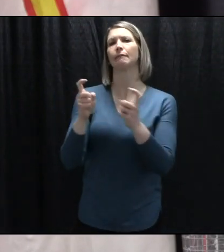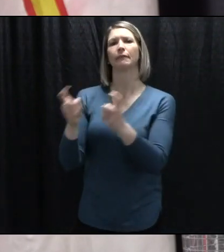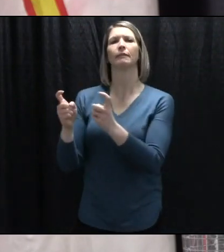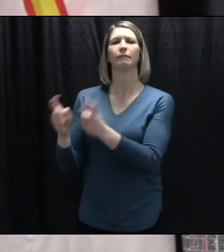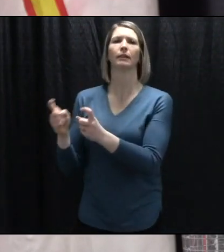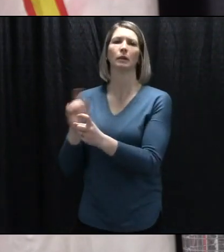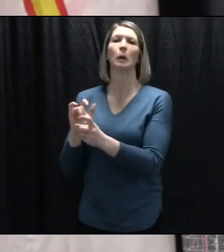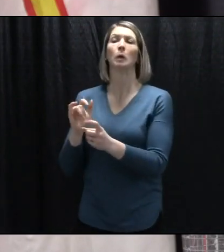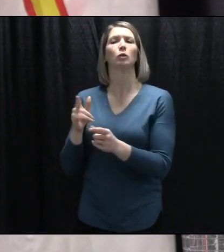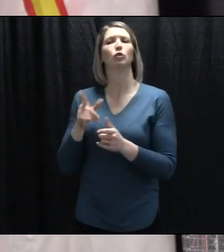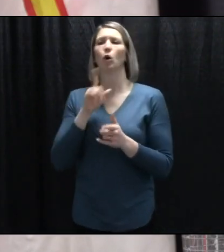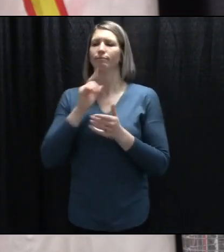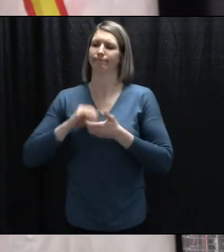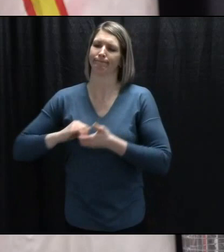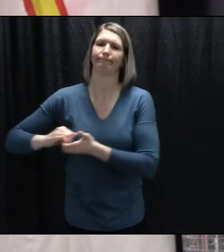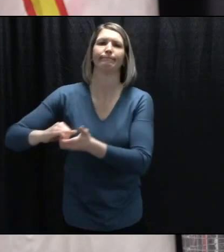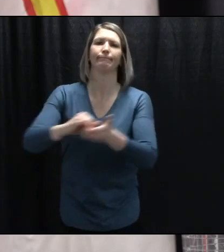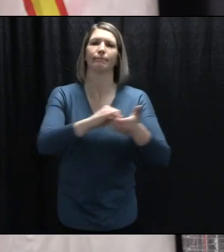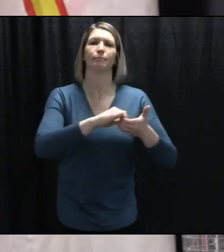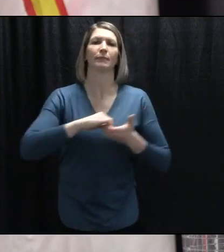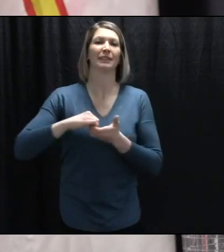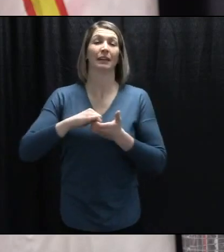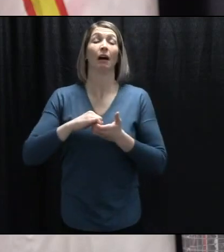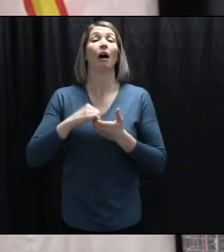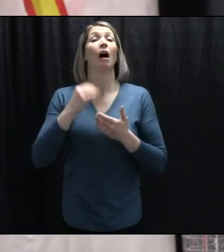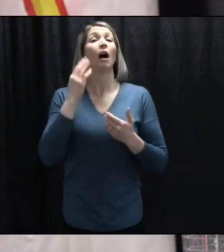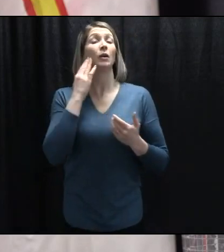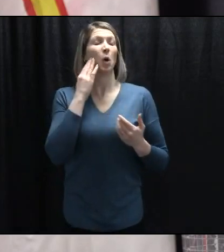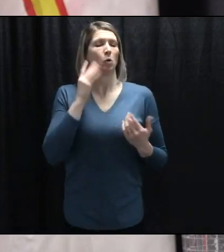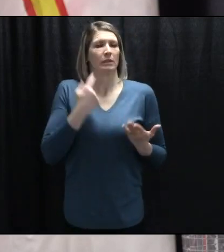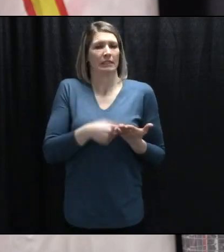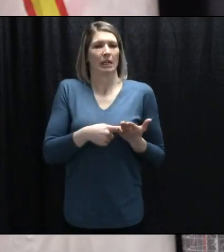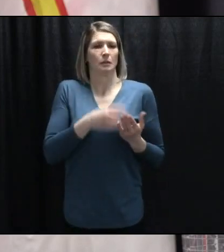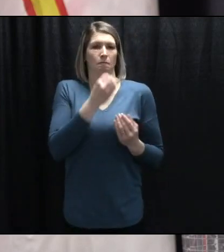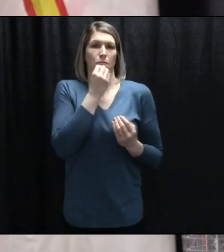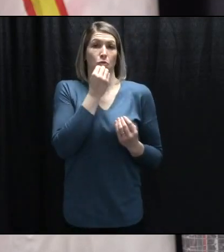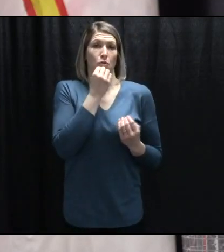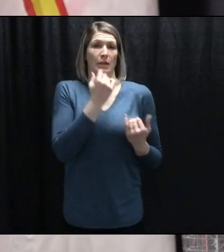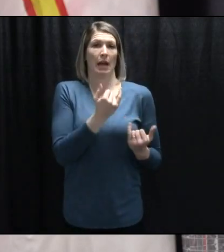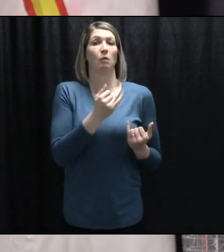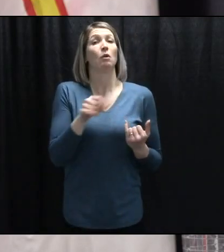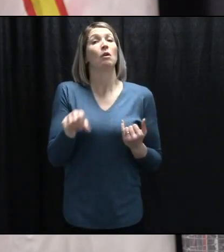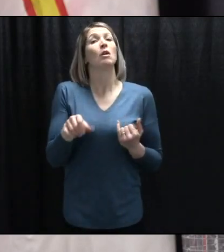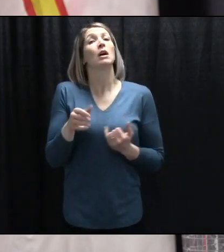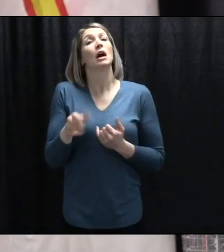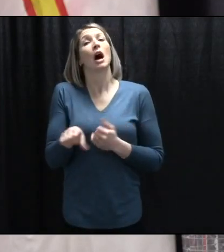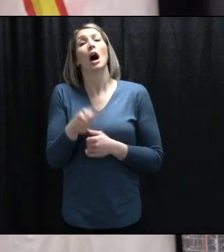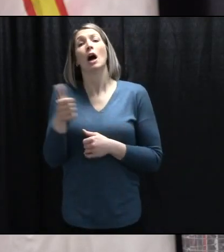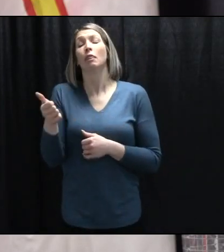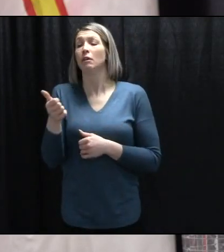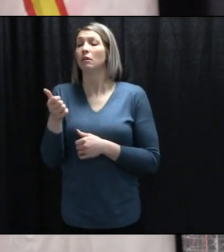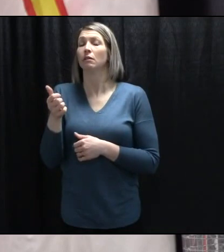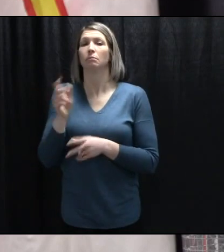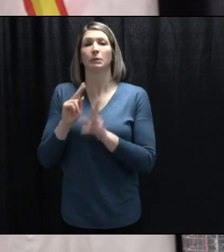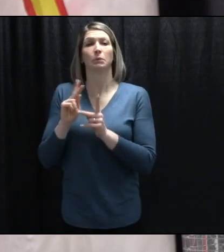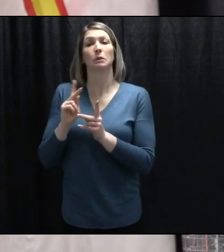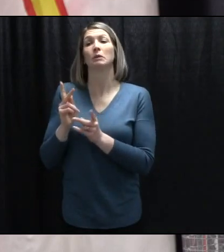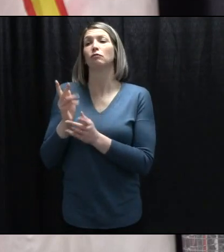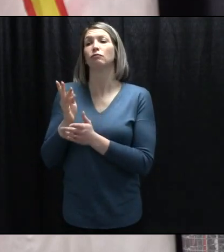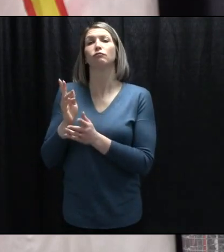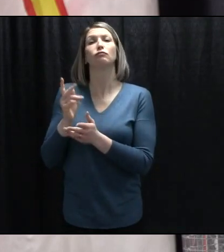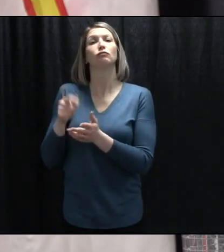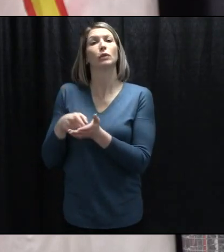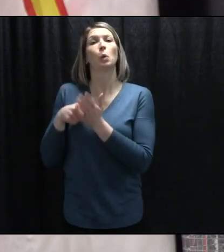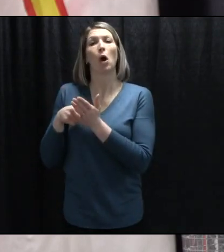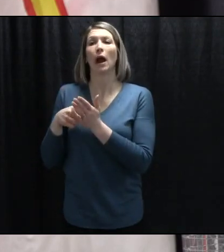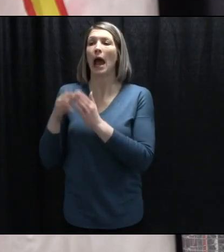all of us, and this is just about food. Some of the other vulnerable people in our society that require things like housing and so on, we're working